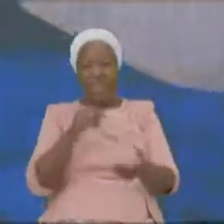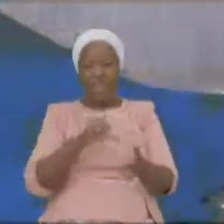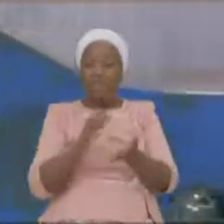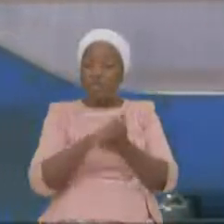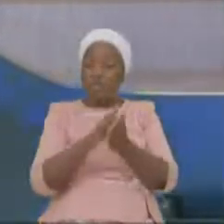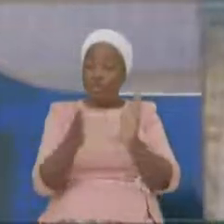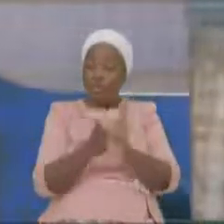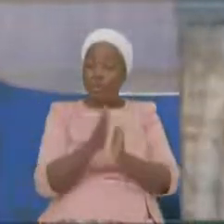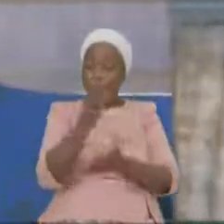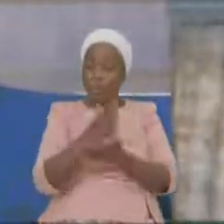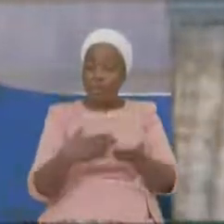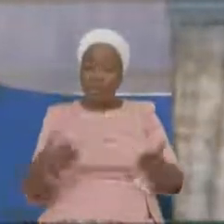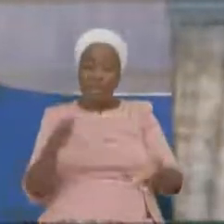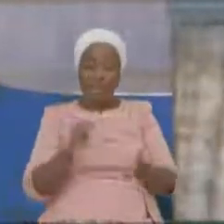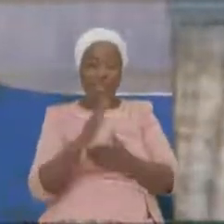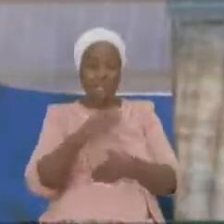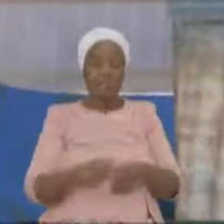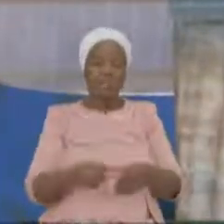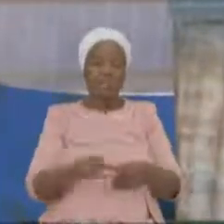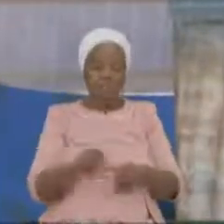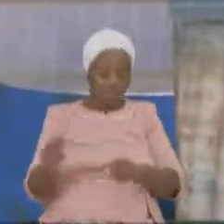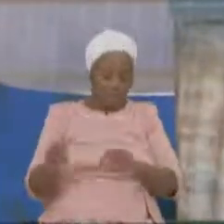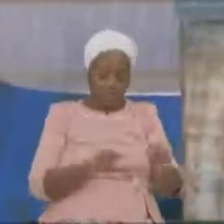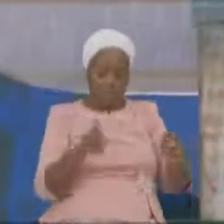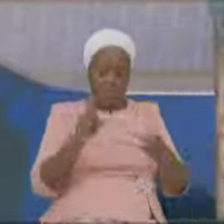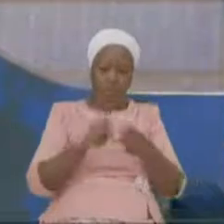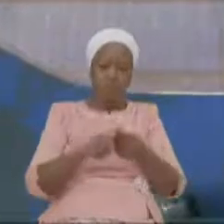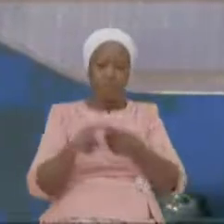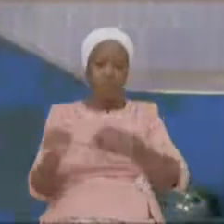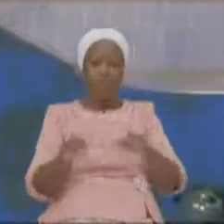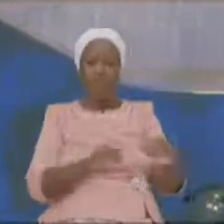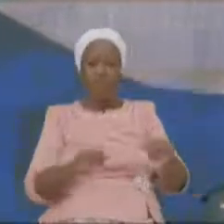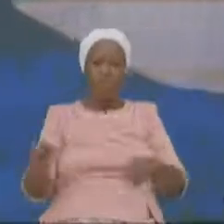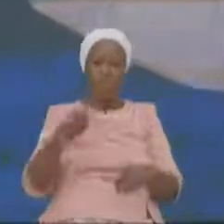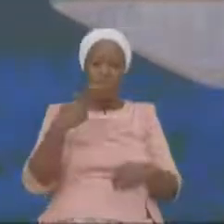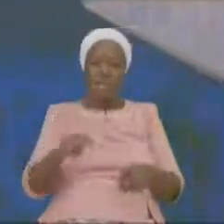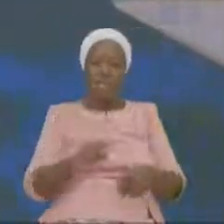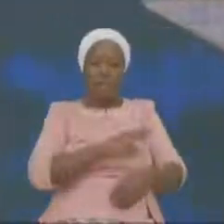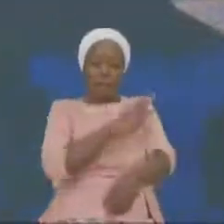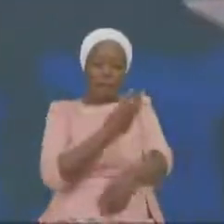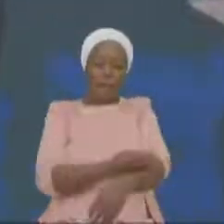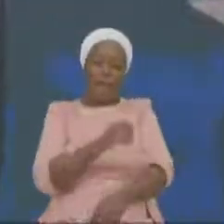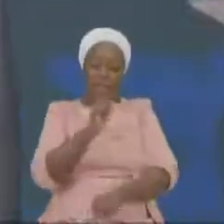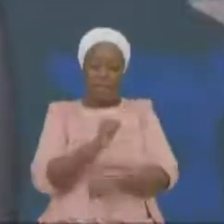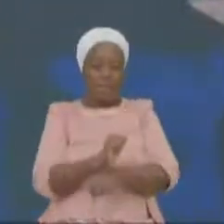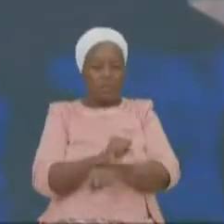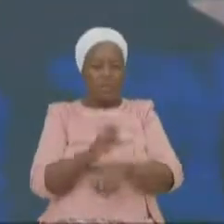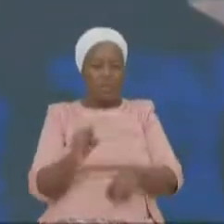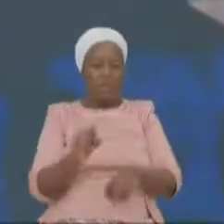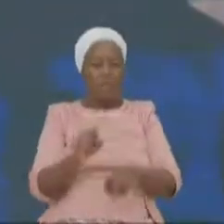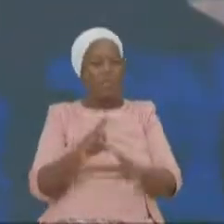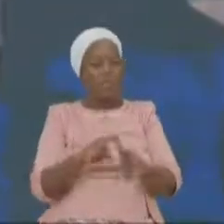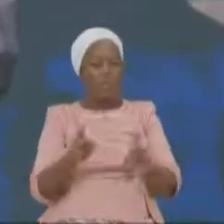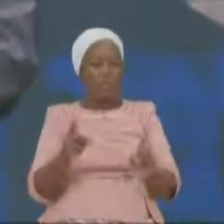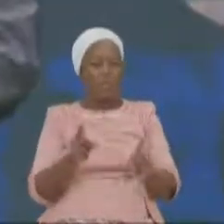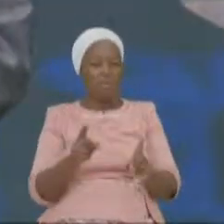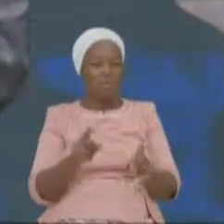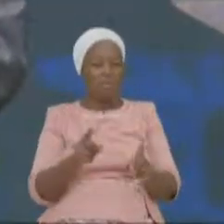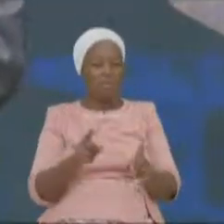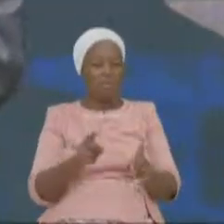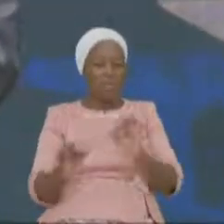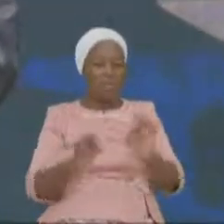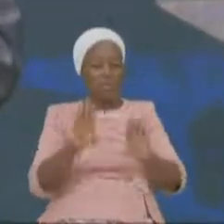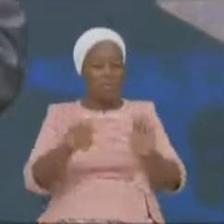something that will propel you to doing the mighty works. But if you